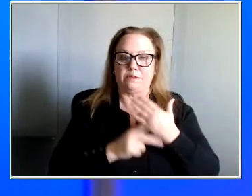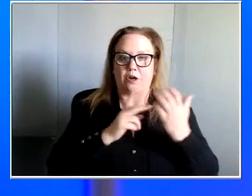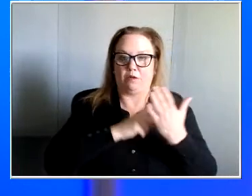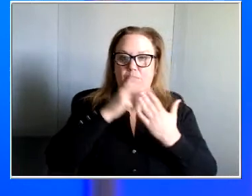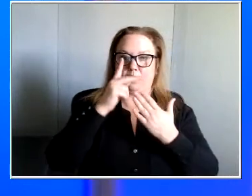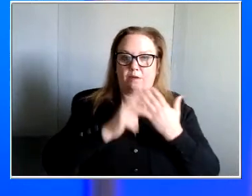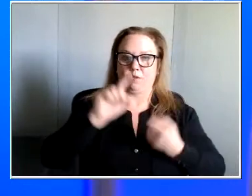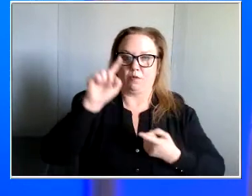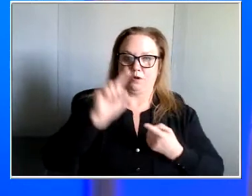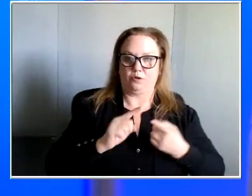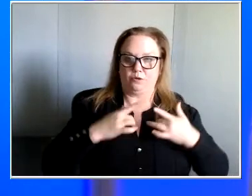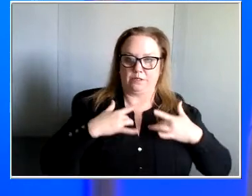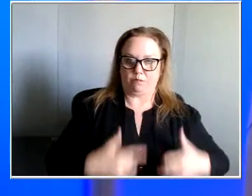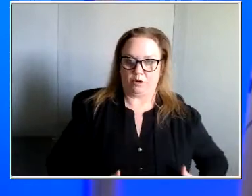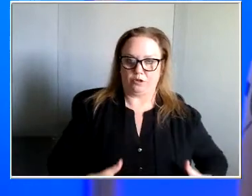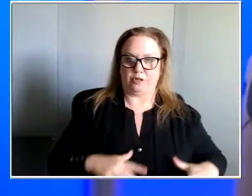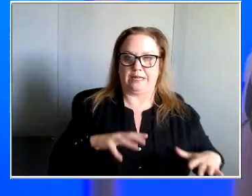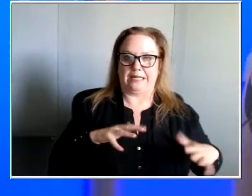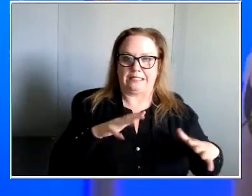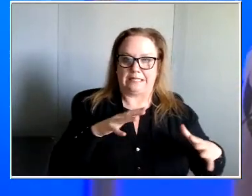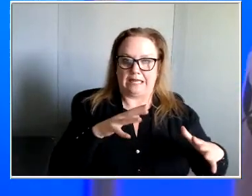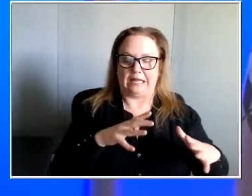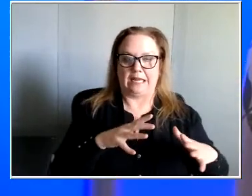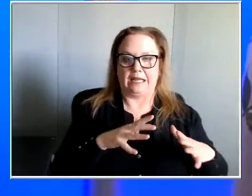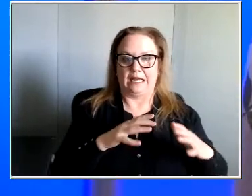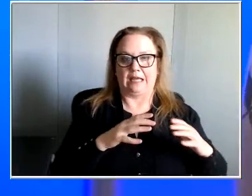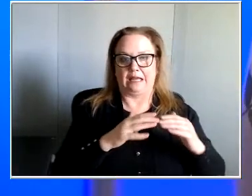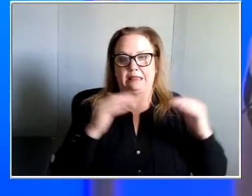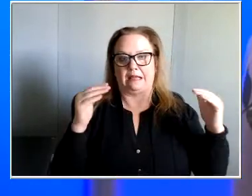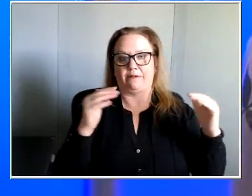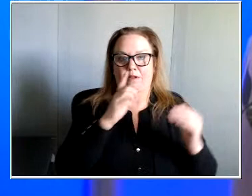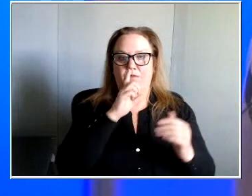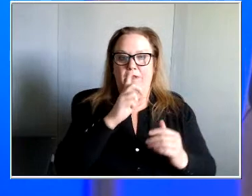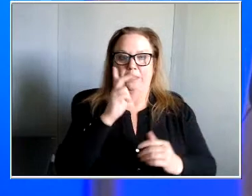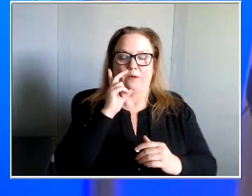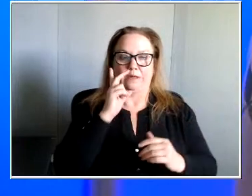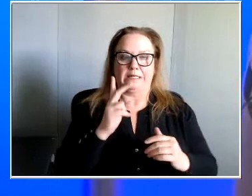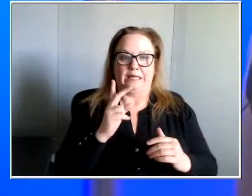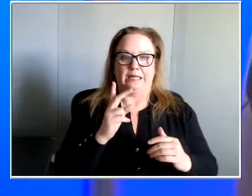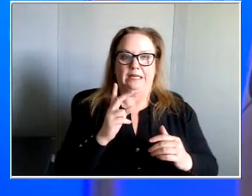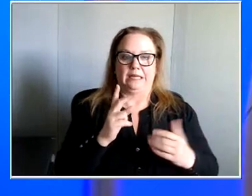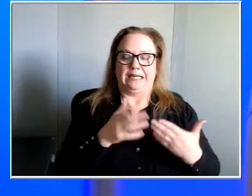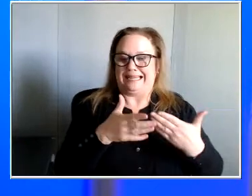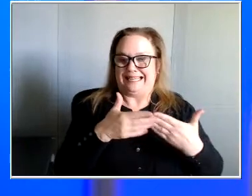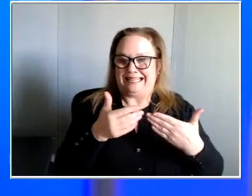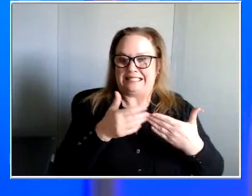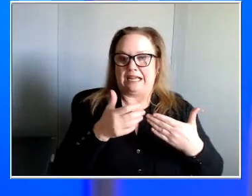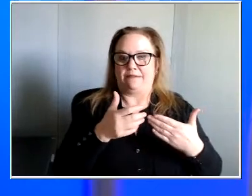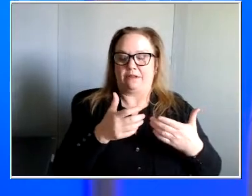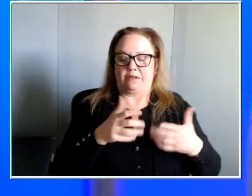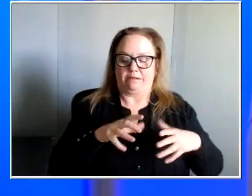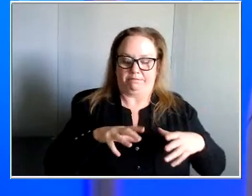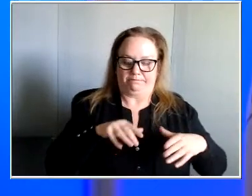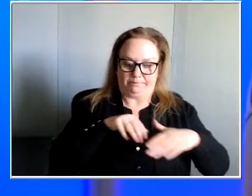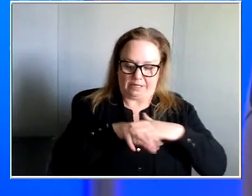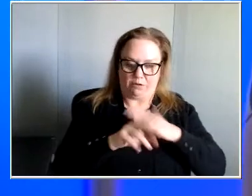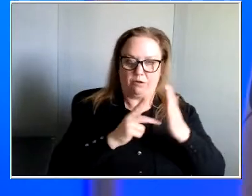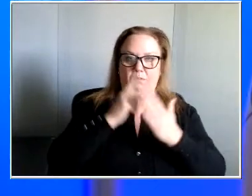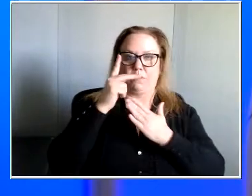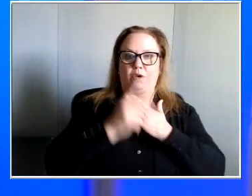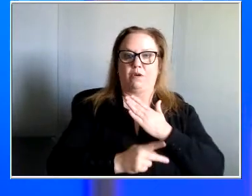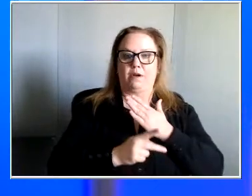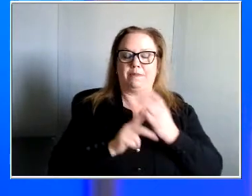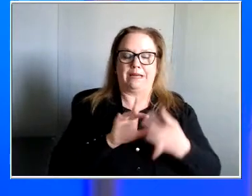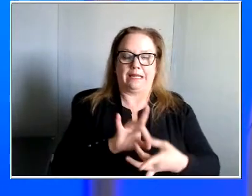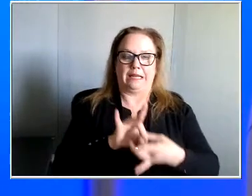reduce depression and anxiety at a significant level. And really we see an ease after they're taking our programs, after having connection